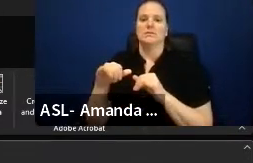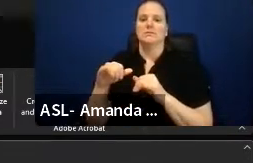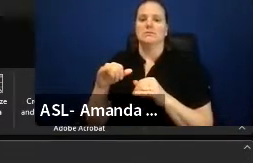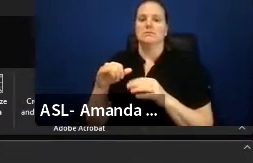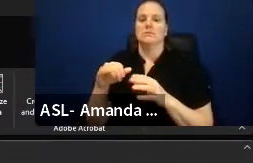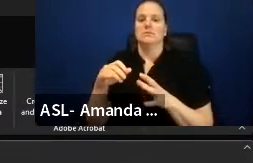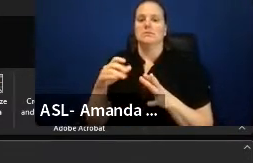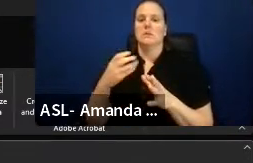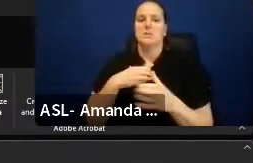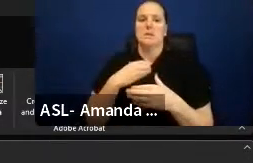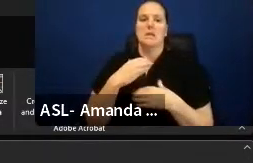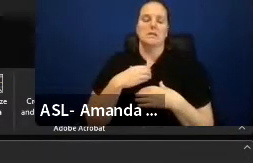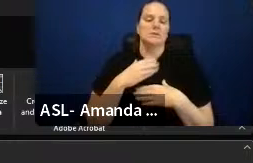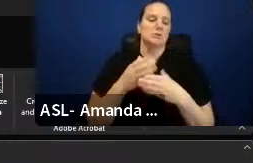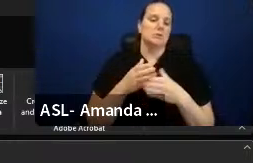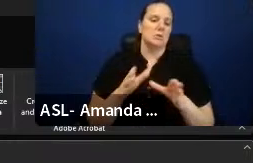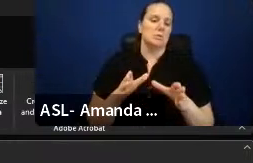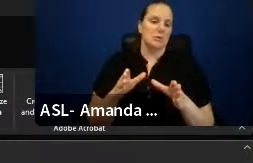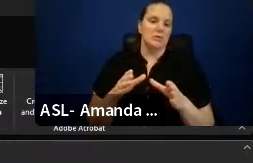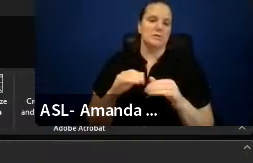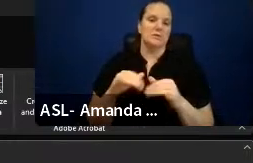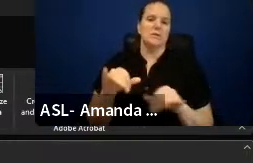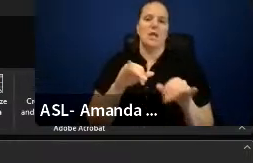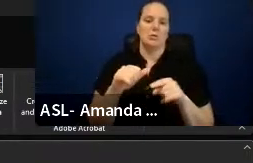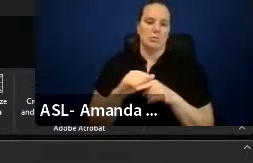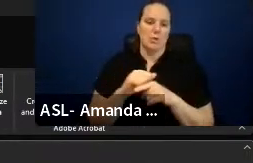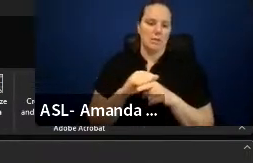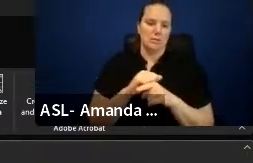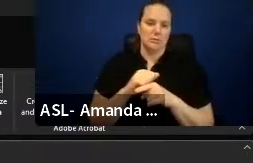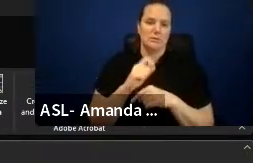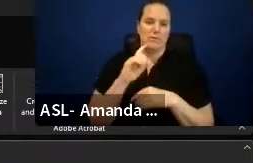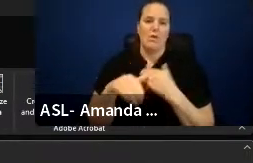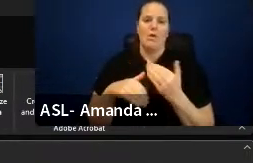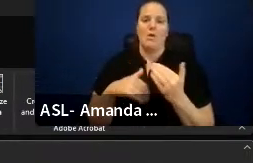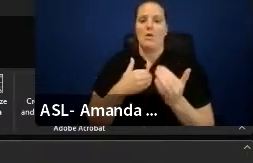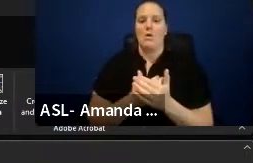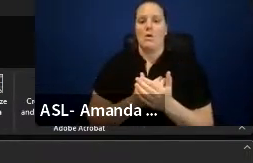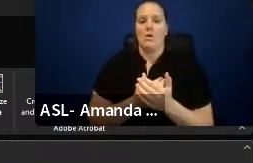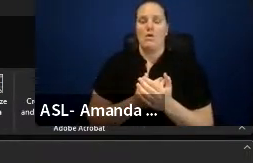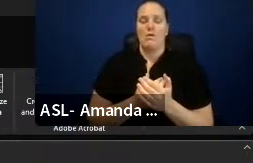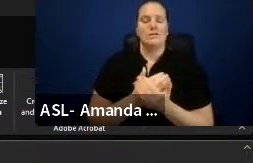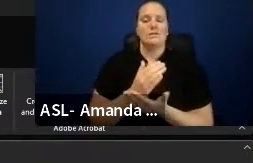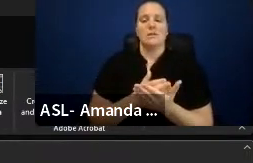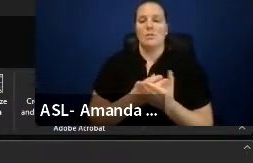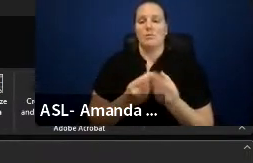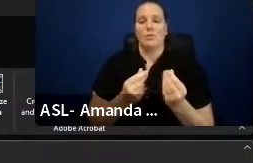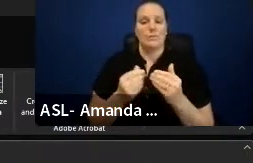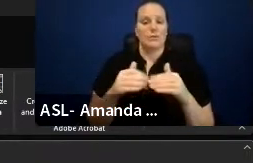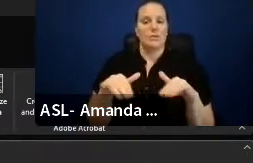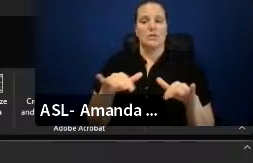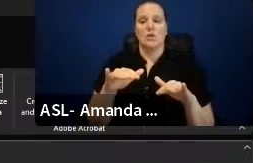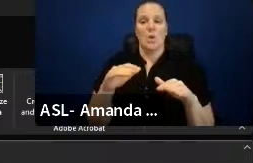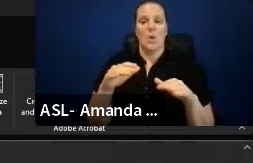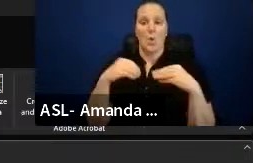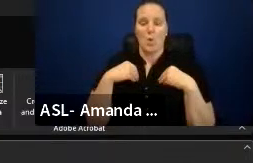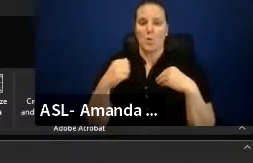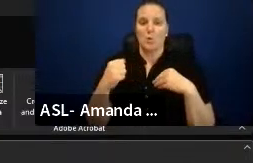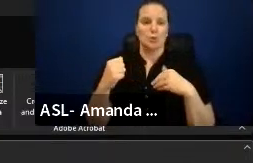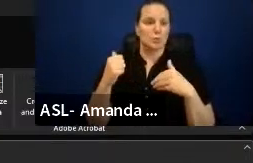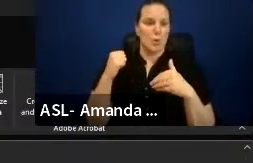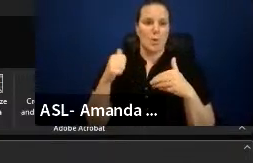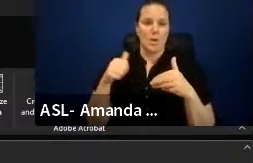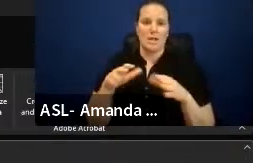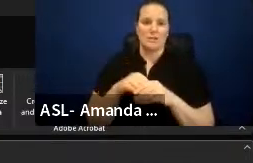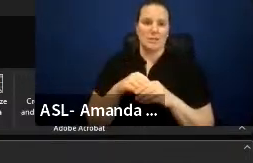to proactively talk to property owners. Some property owners will not let us into their